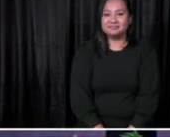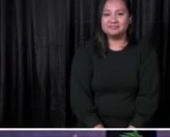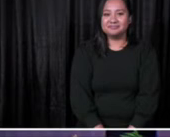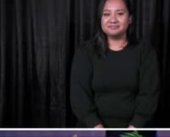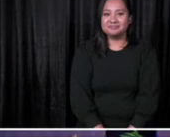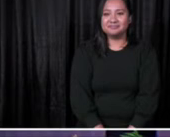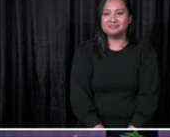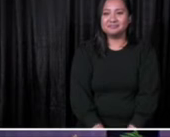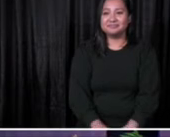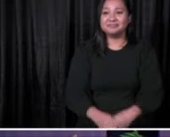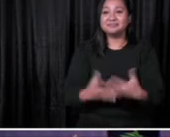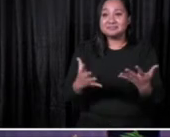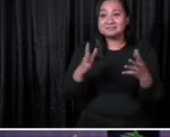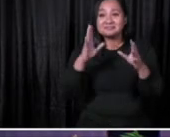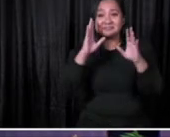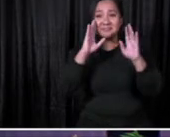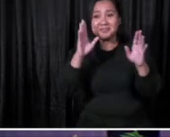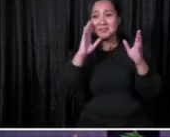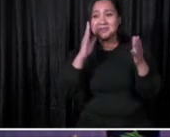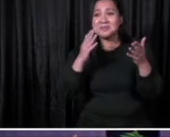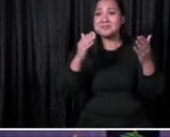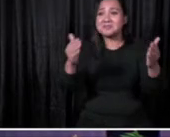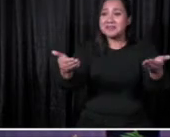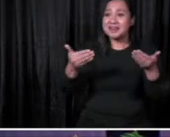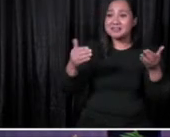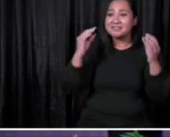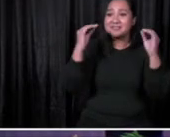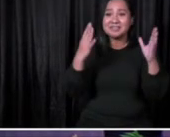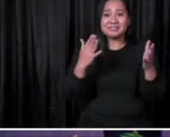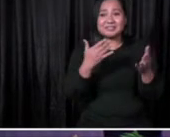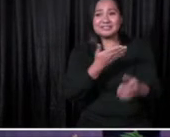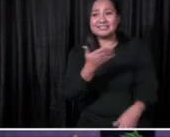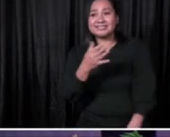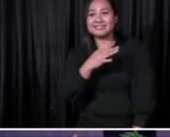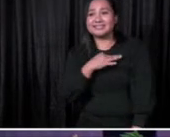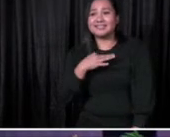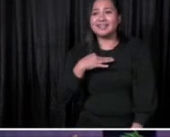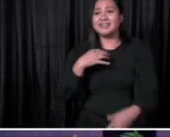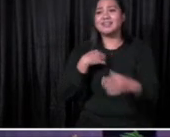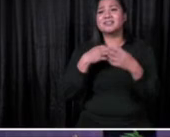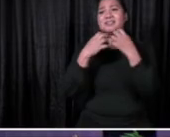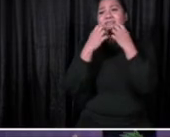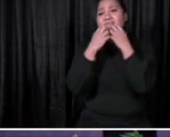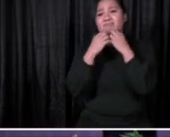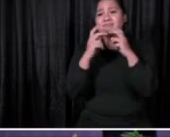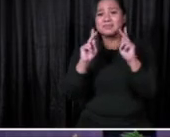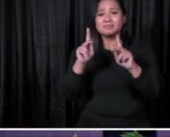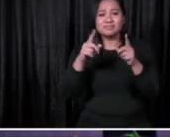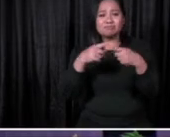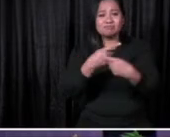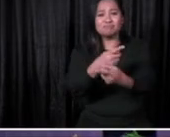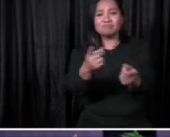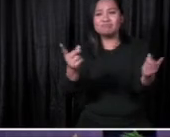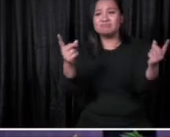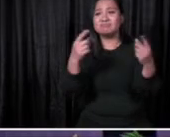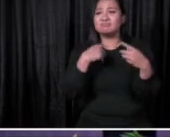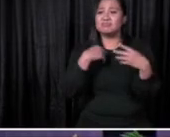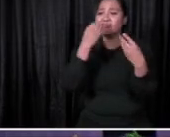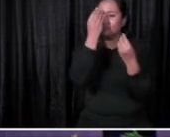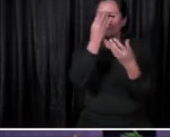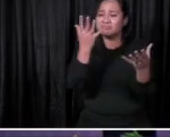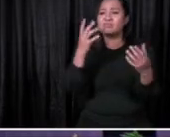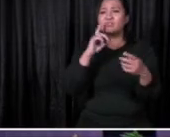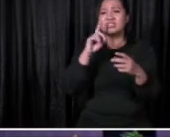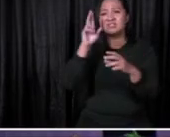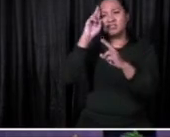Welcome, faculty, staff, and loved ones. It is my absolute honor to share this beautiful